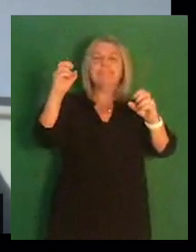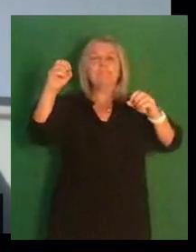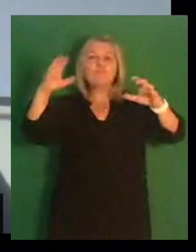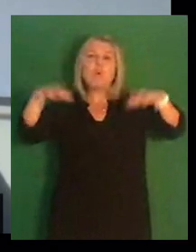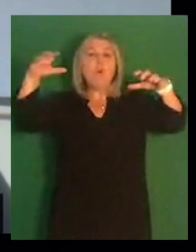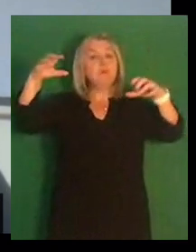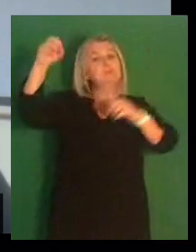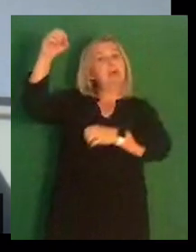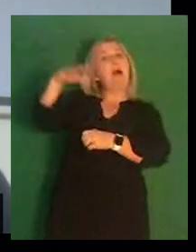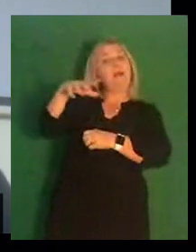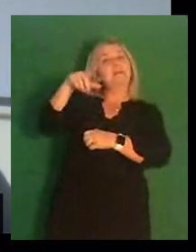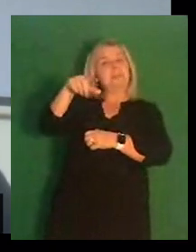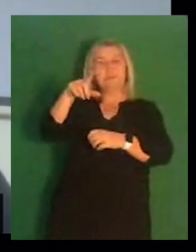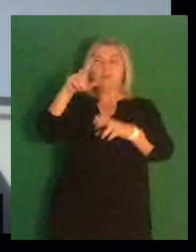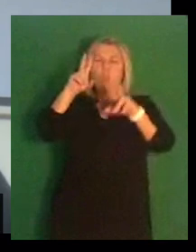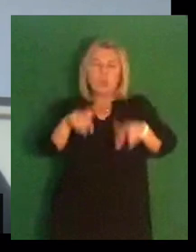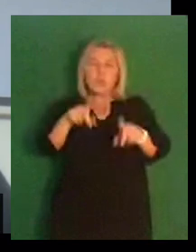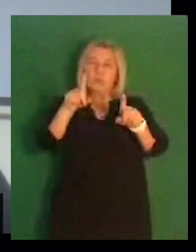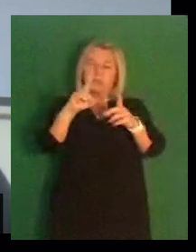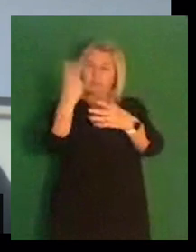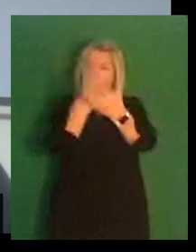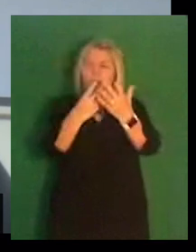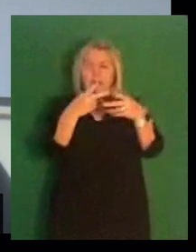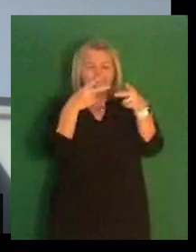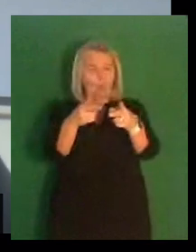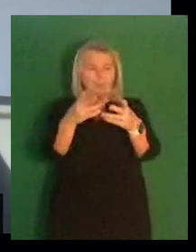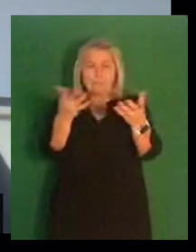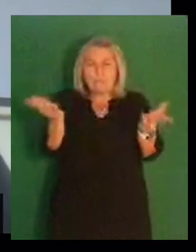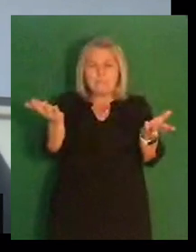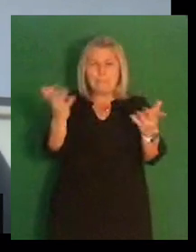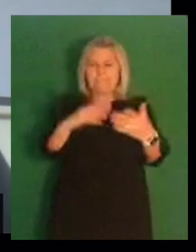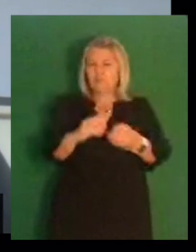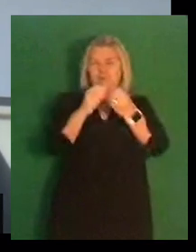art form to create something that,